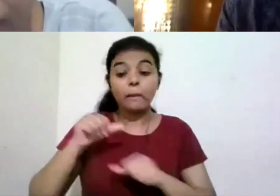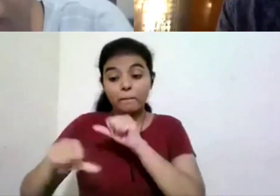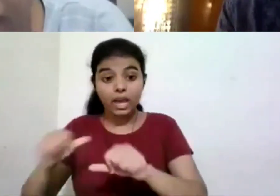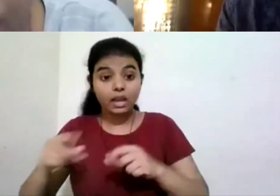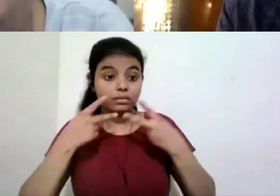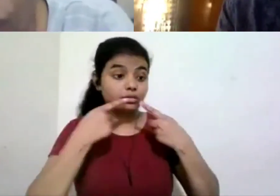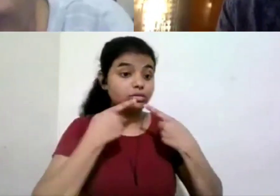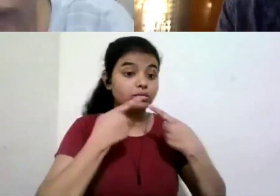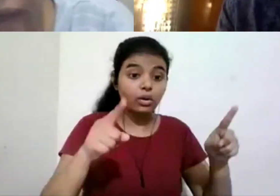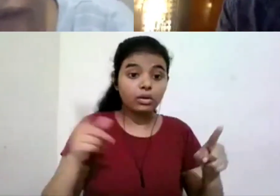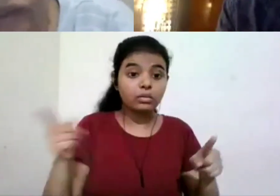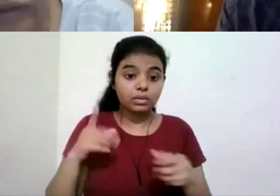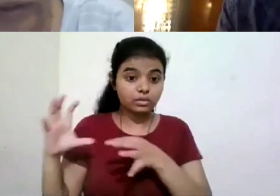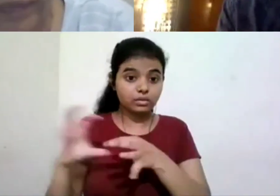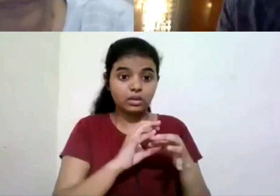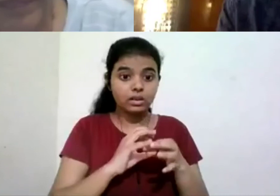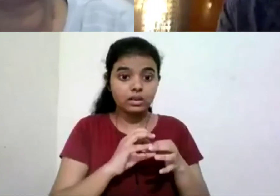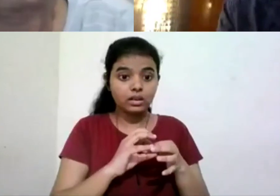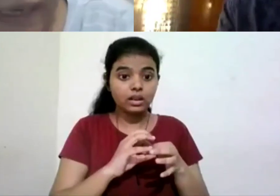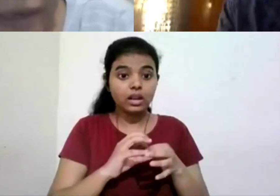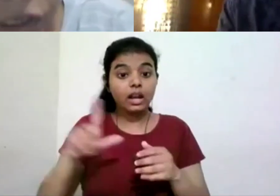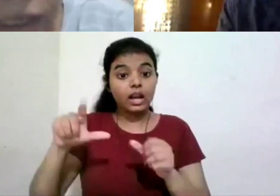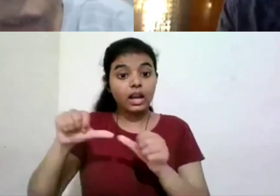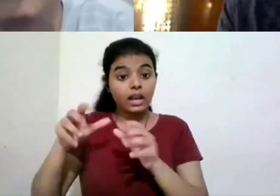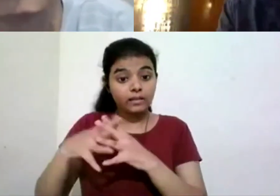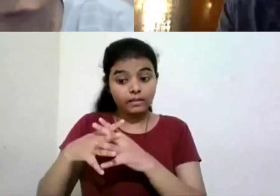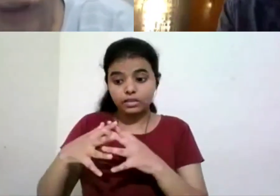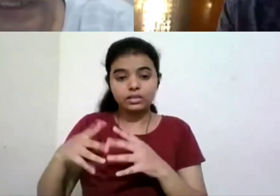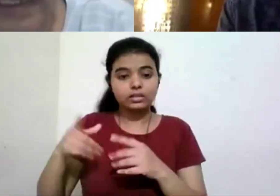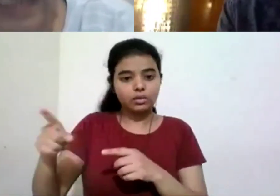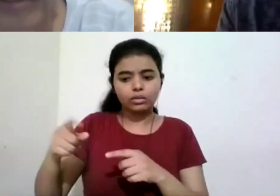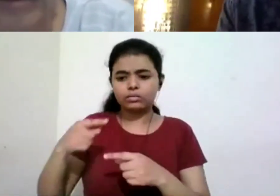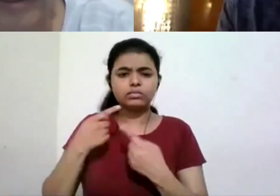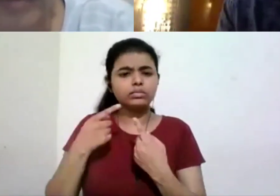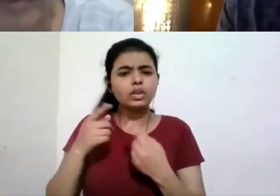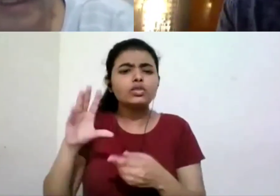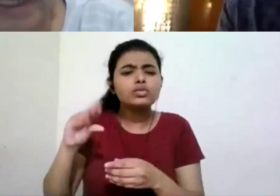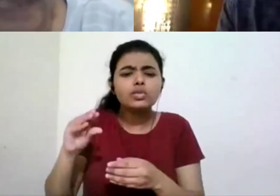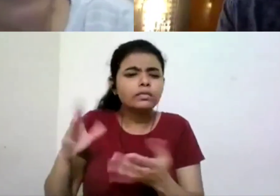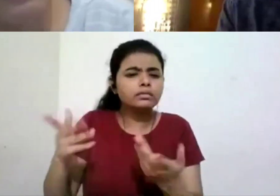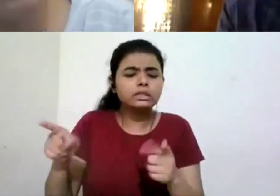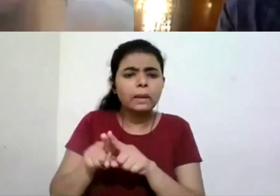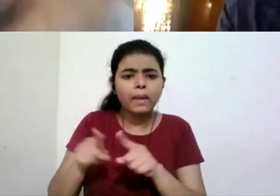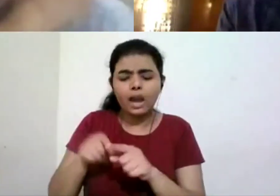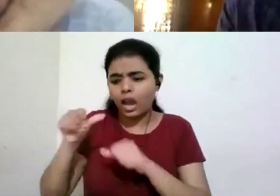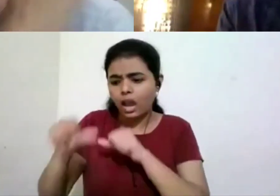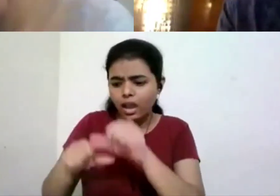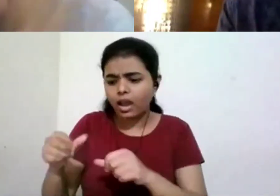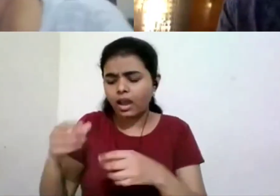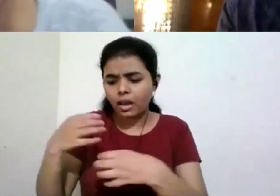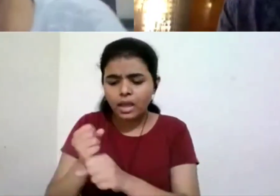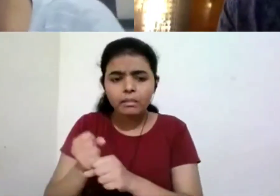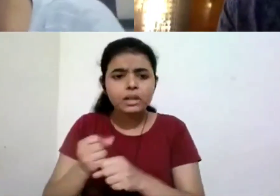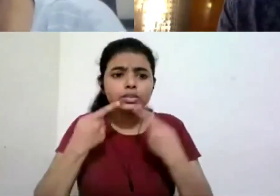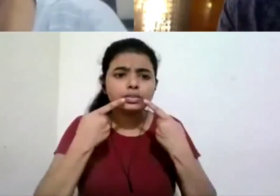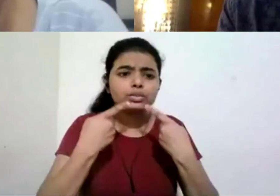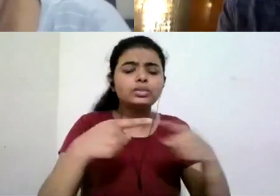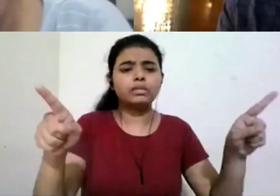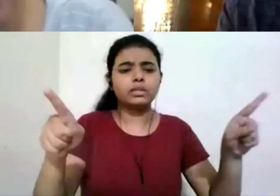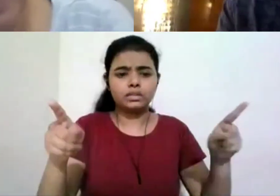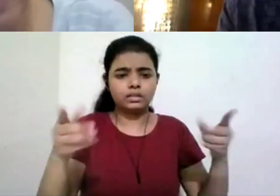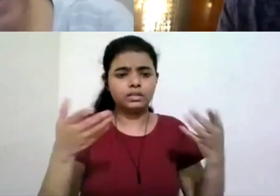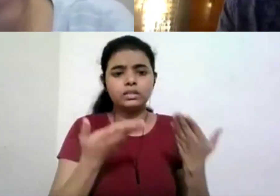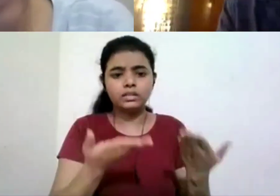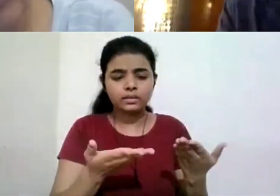the binding law, not declaration. Declaration is soft law in international terms. And yet they reproduced the entire